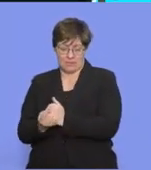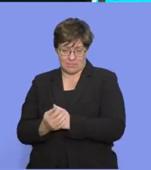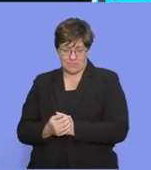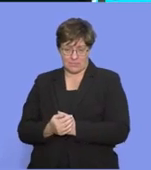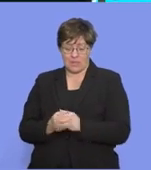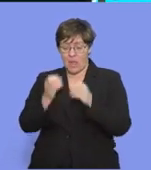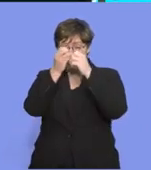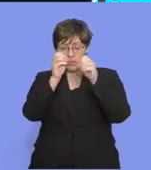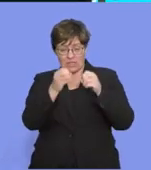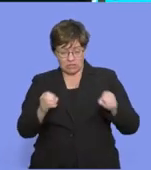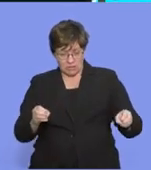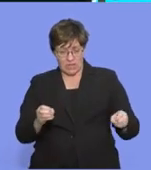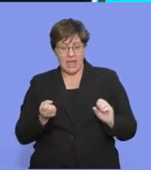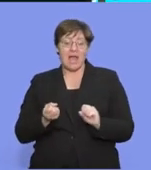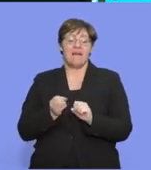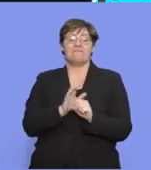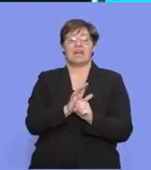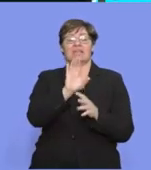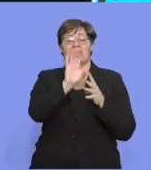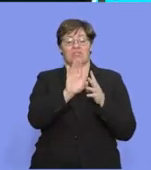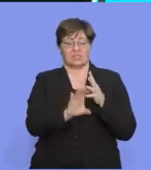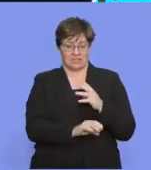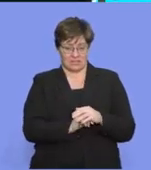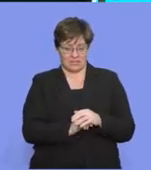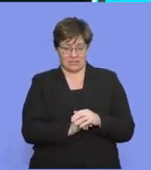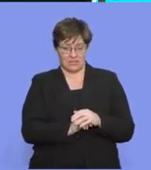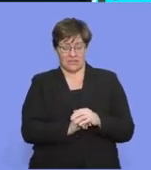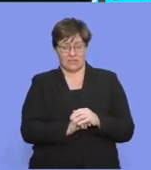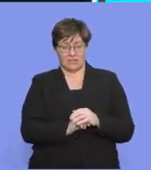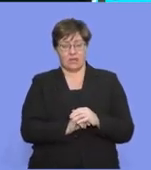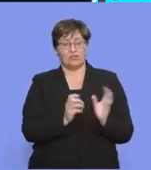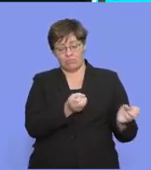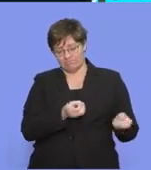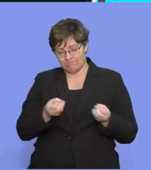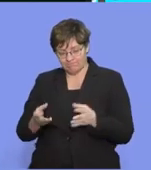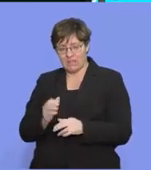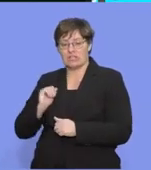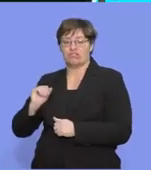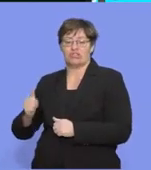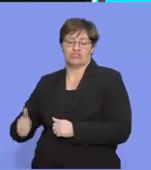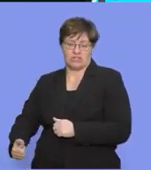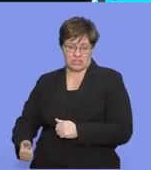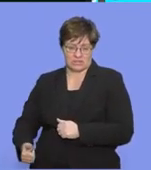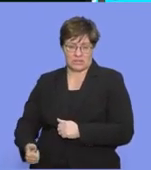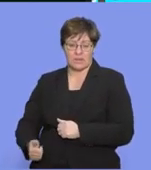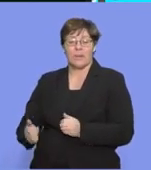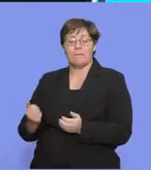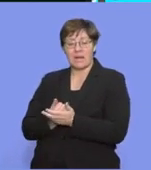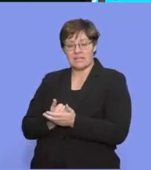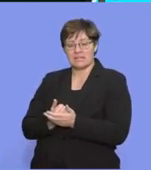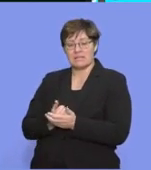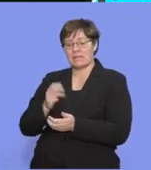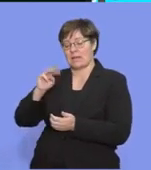that would affect a characteristic. Those mutations, and to be passed on to a next generation, must be